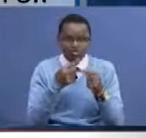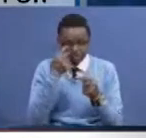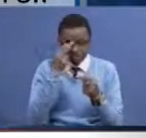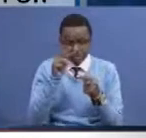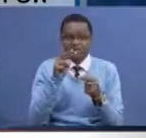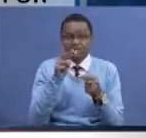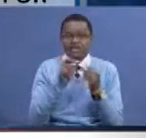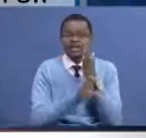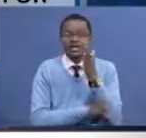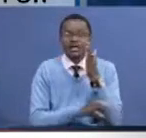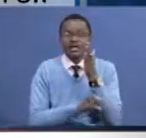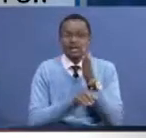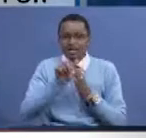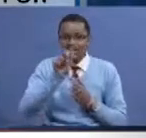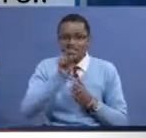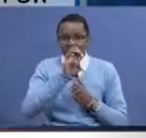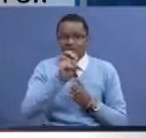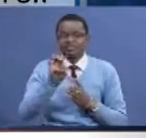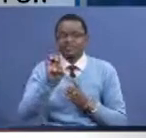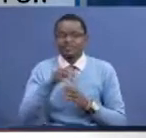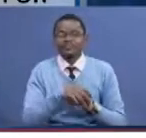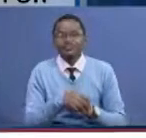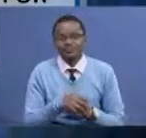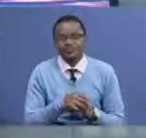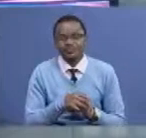across the country. Ann Masharia, KUTV.